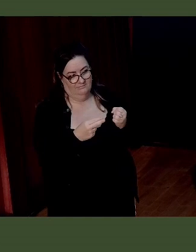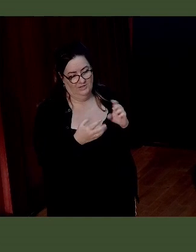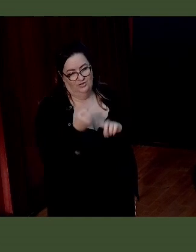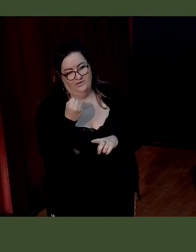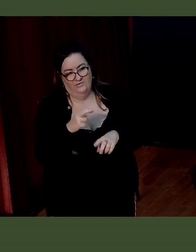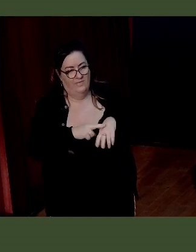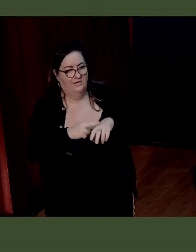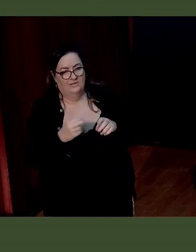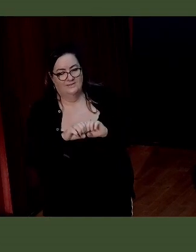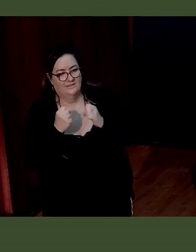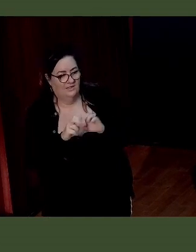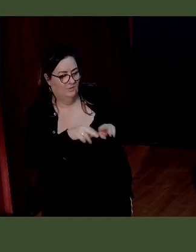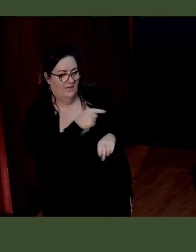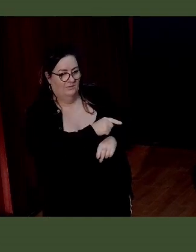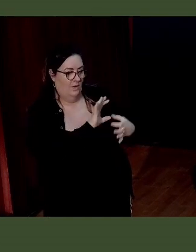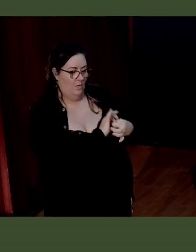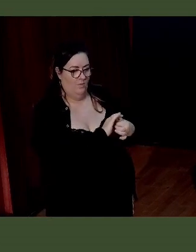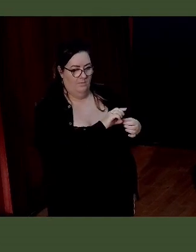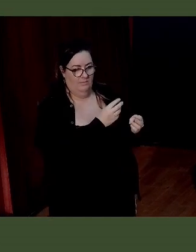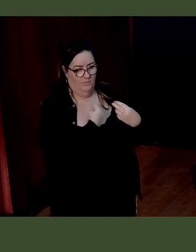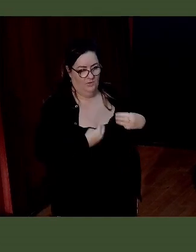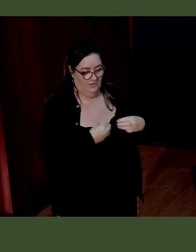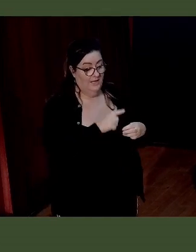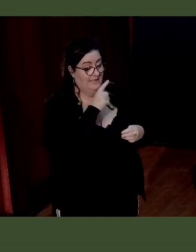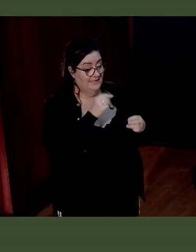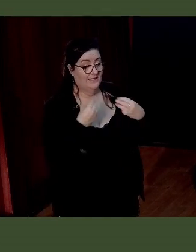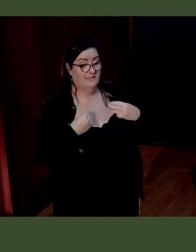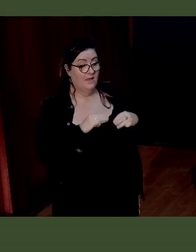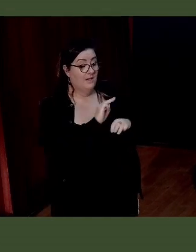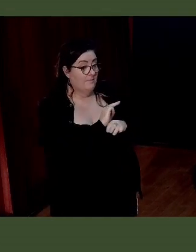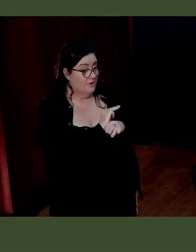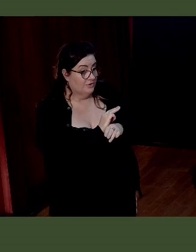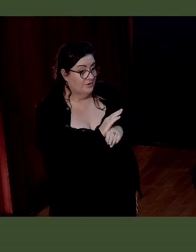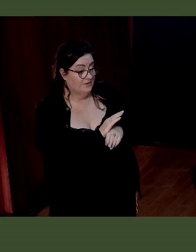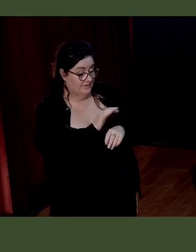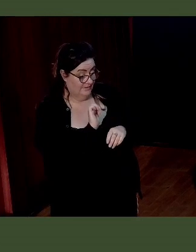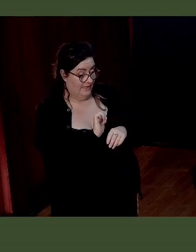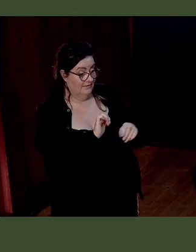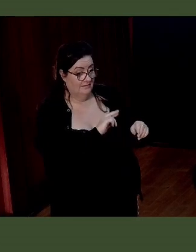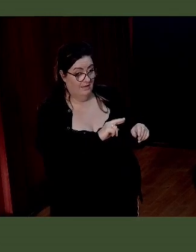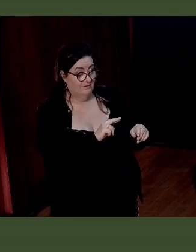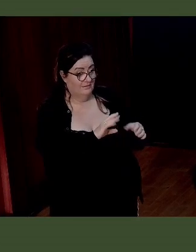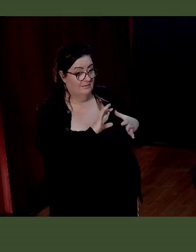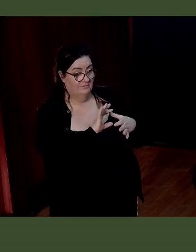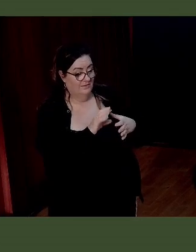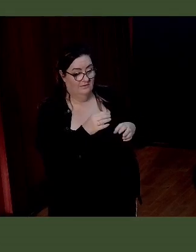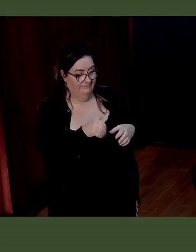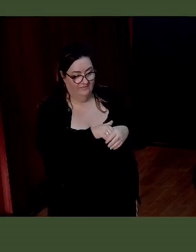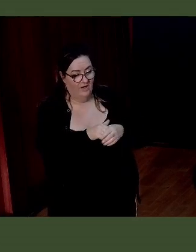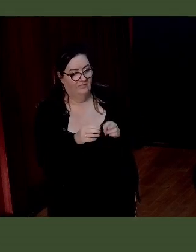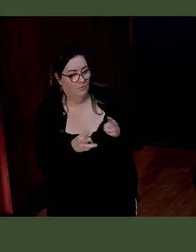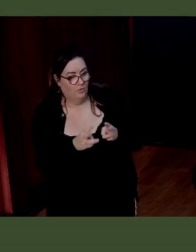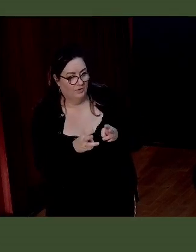achieved, and furthermore, that the state would ensure that mothers shall not be obliged by economic necessity to engage in labour to the